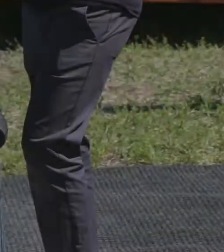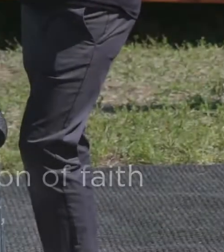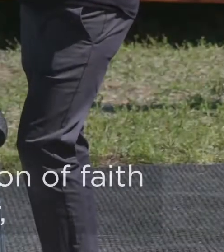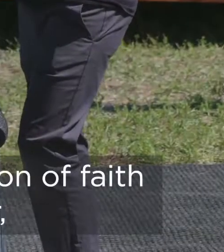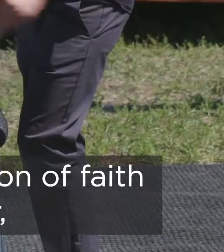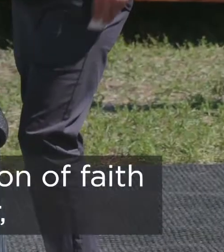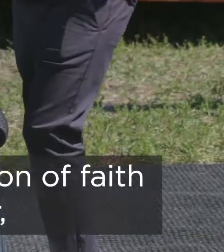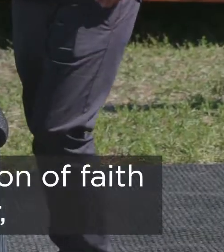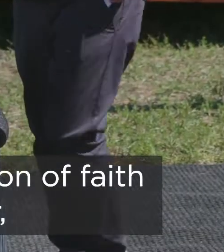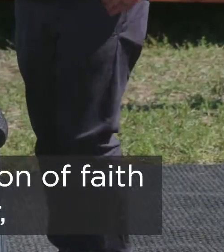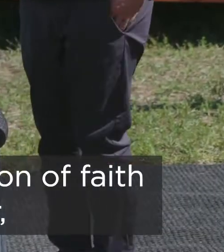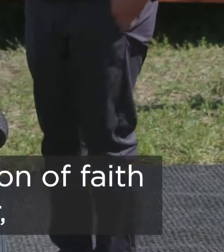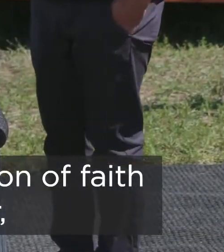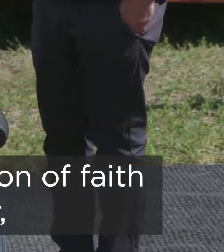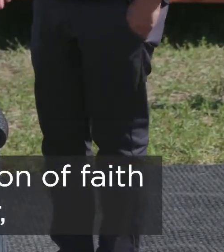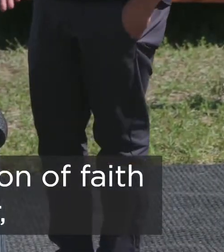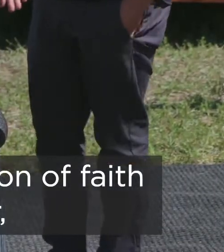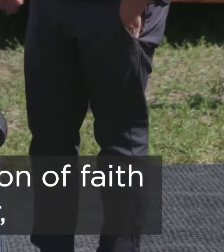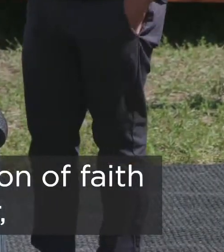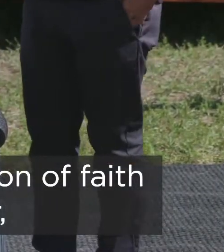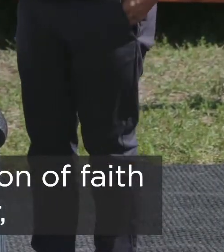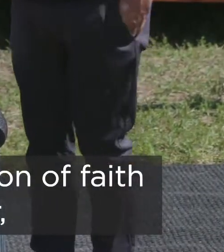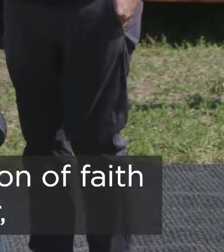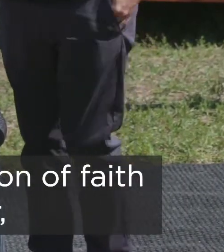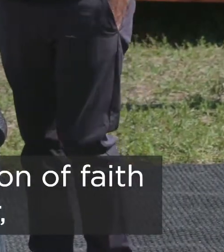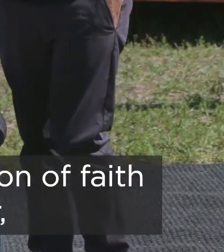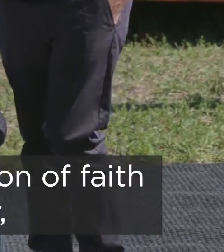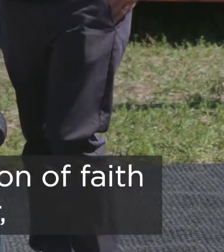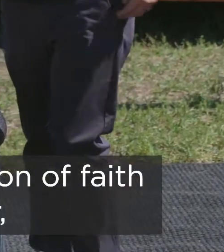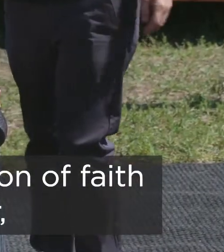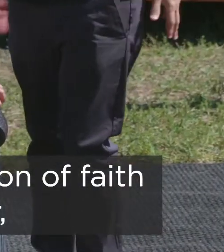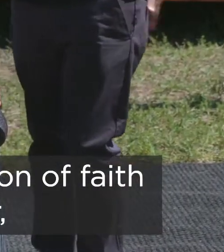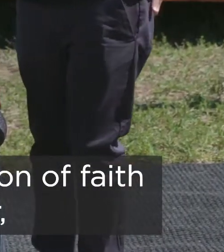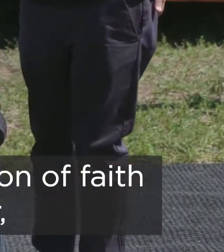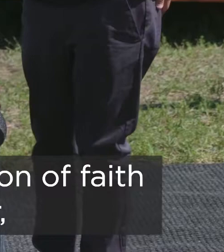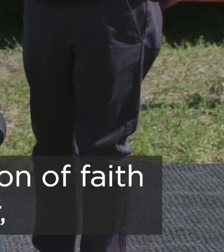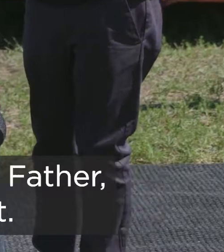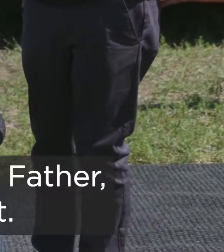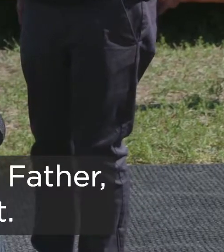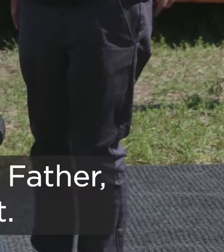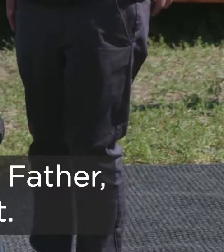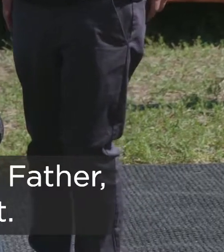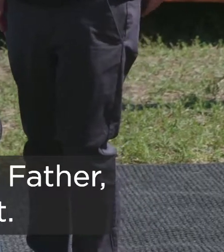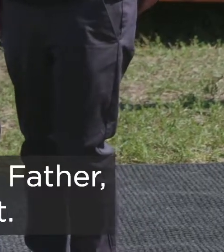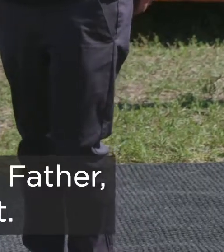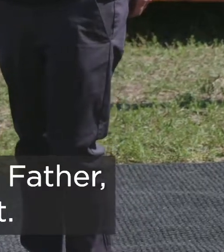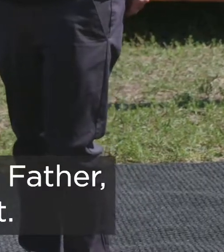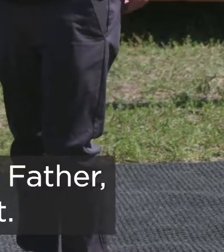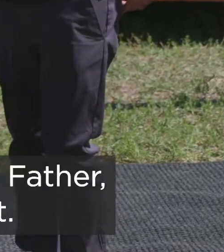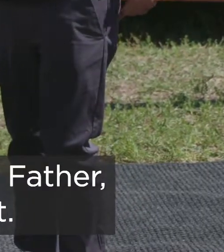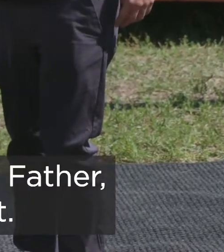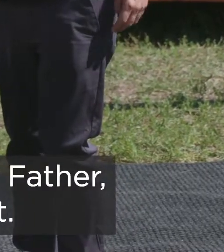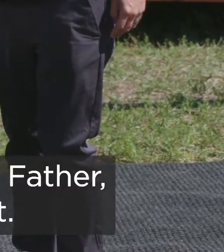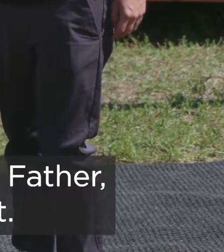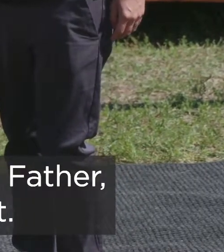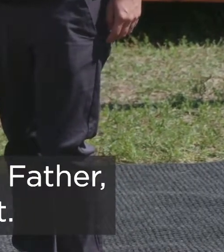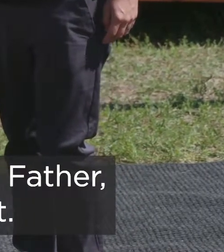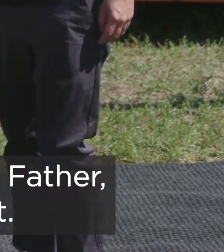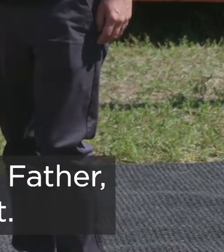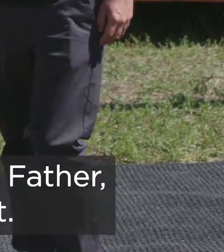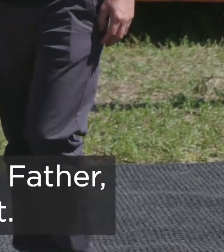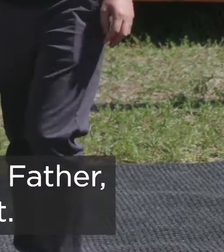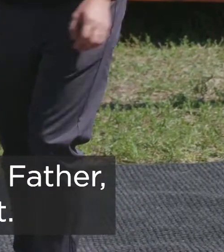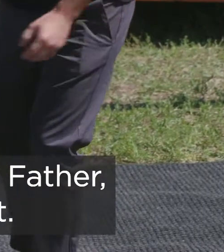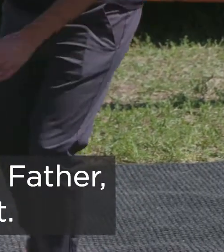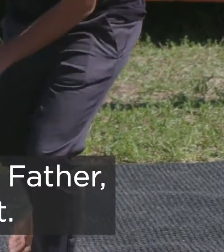It is my joy, because of your profession of faith in Jesus Christ, your Savior, to baptize you in the name of the Father, the Son, and the